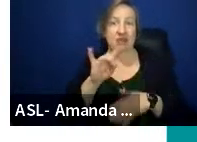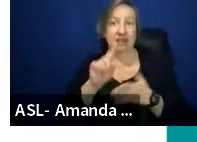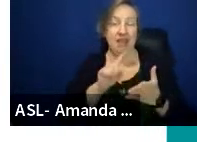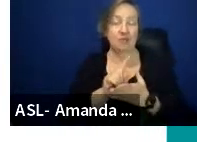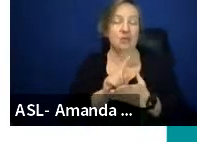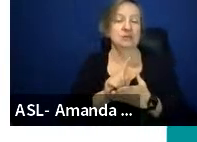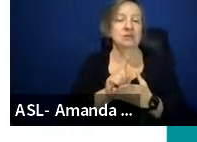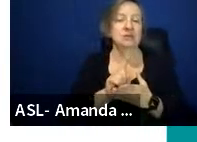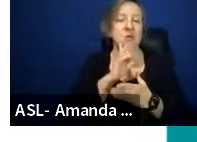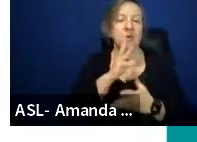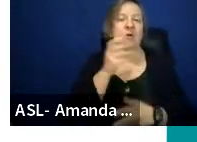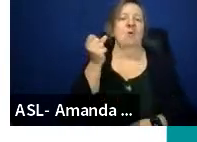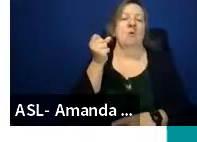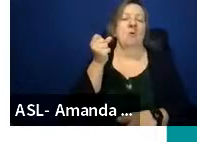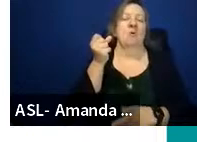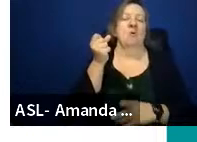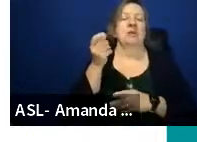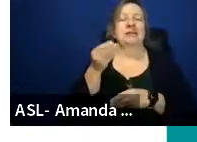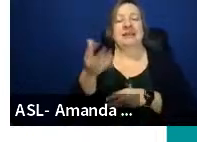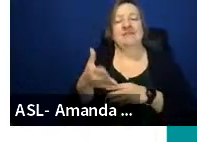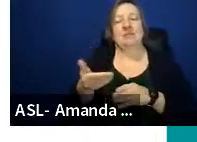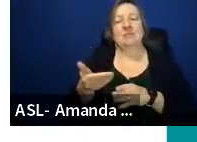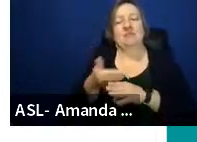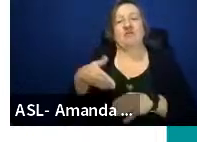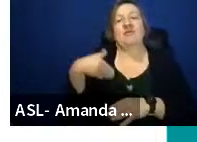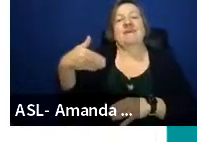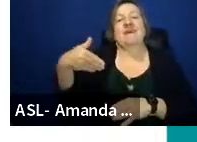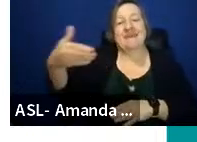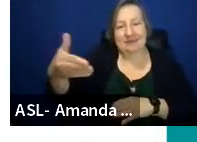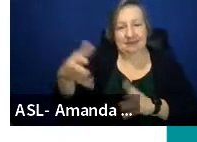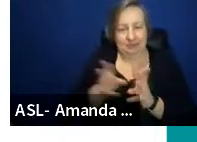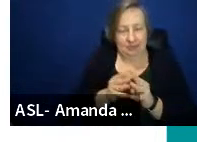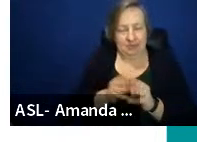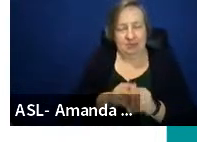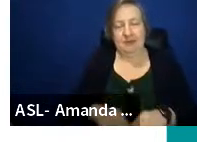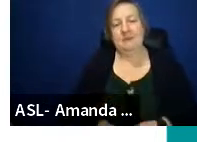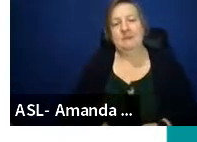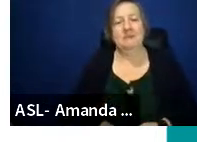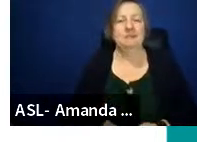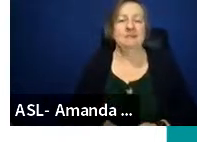to members in advance of their next meeting.